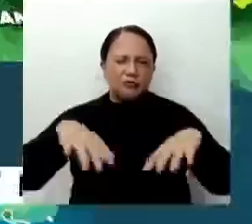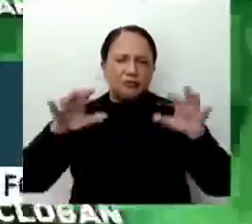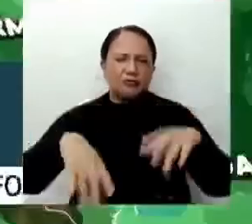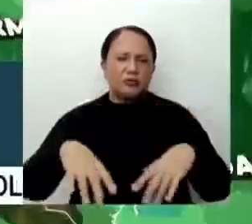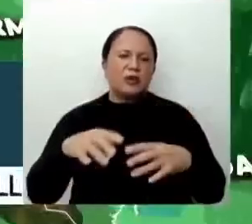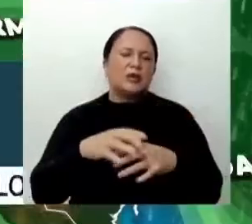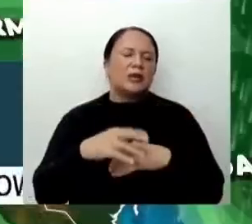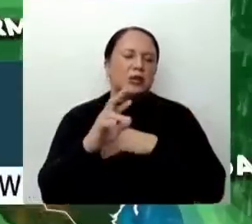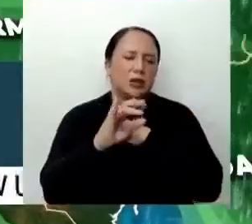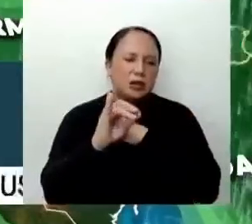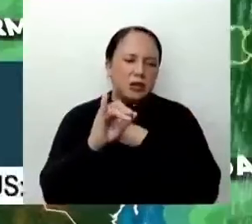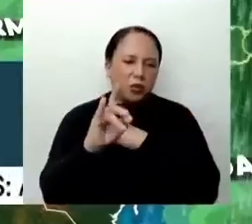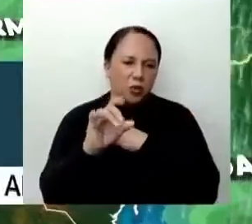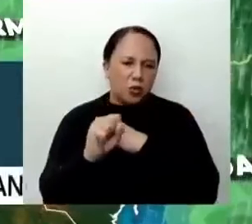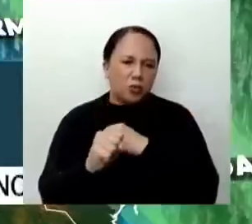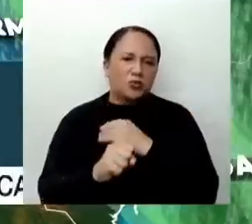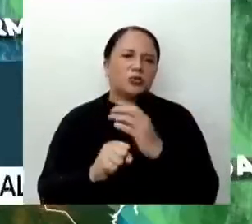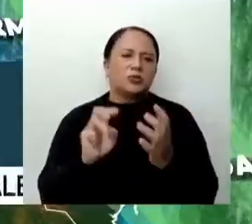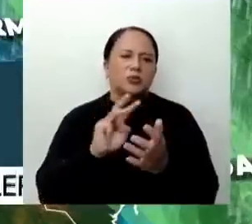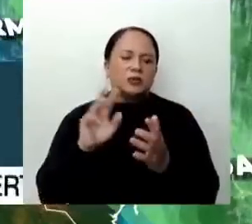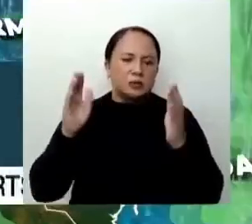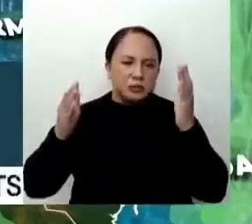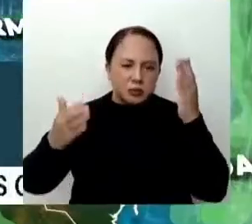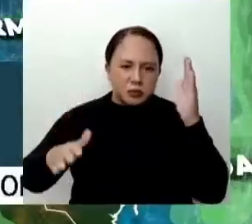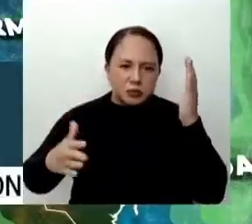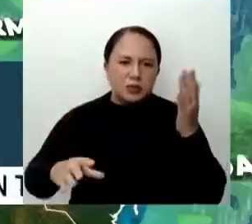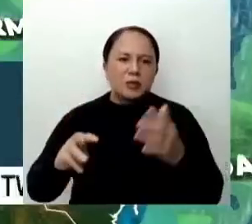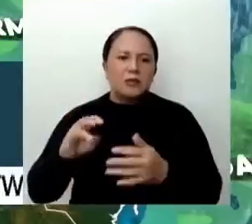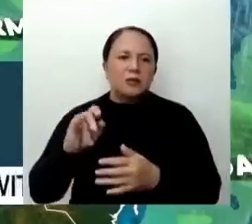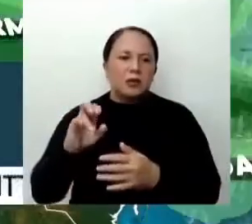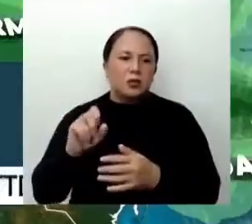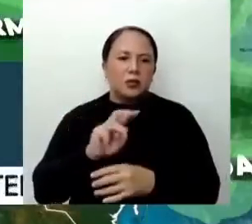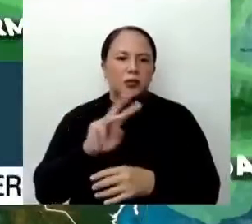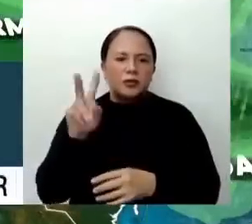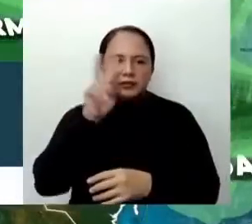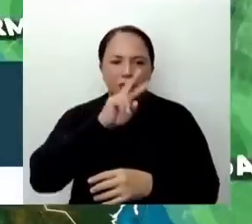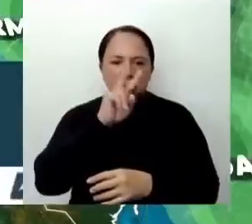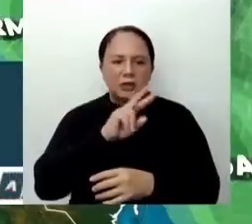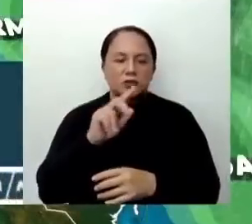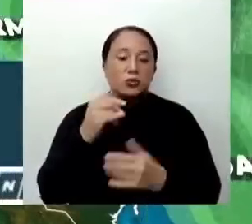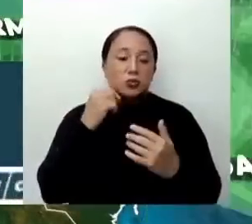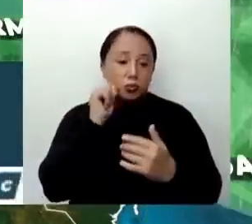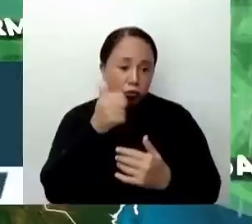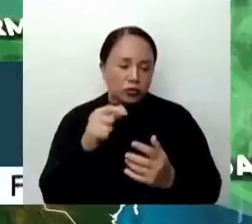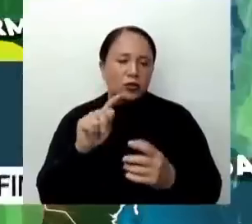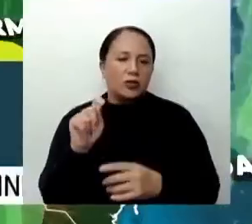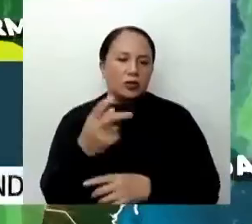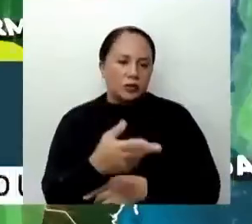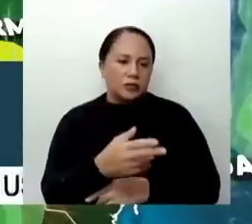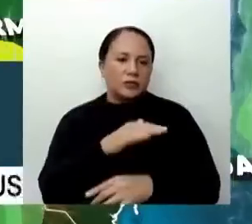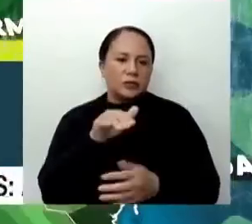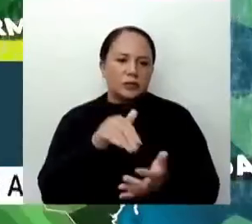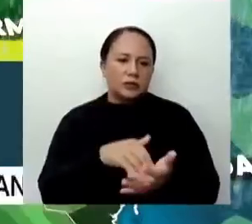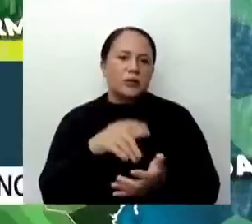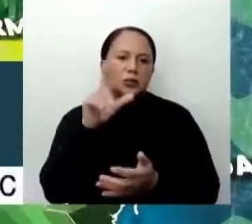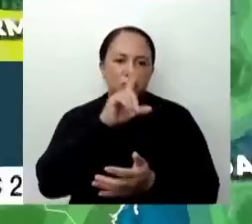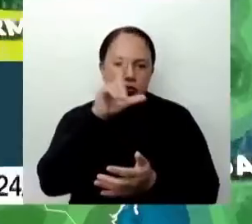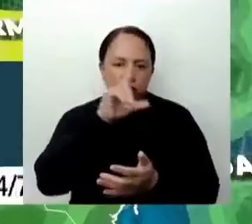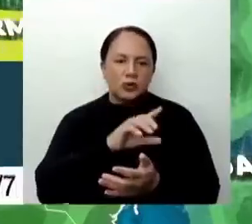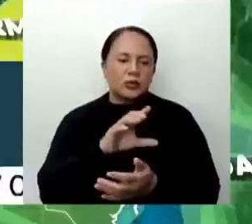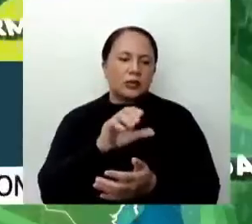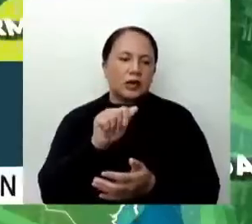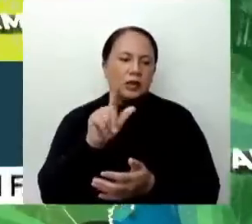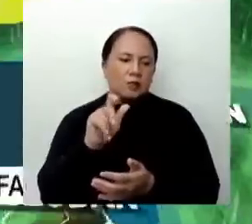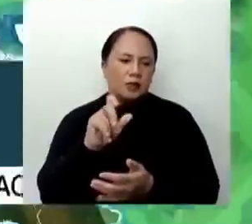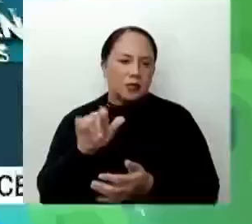Cordillera, Mimaropa, and western Visayas starting tomorrow until Thursday, and the western sections of central Luzon and Calabarzon, Mimaropa, and